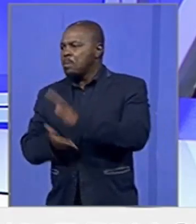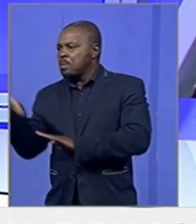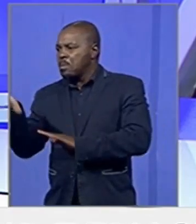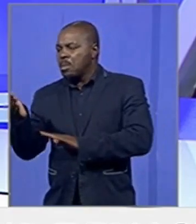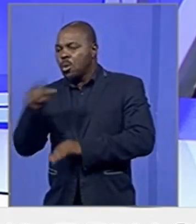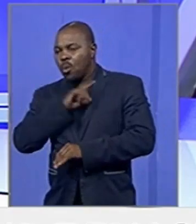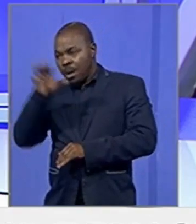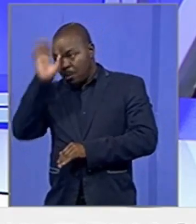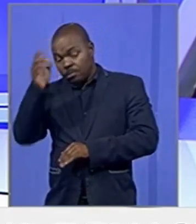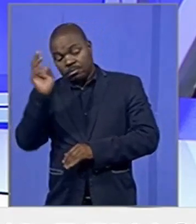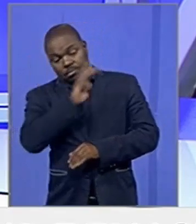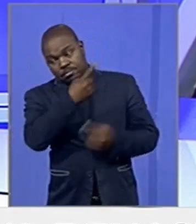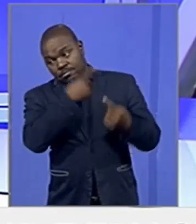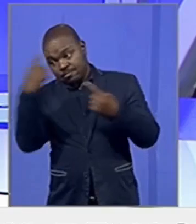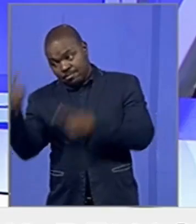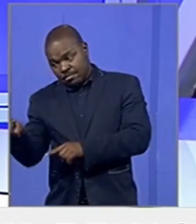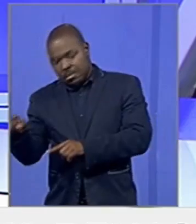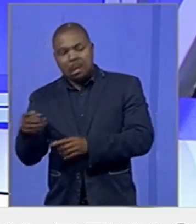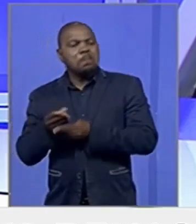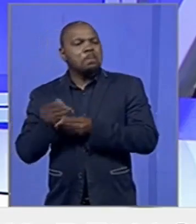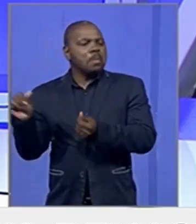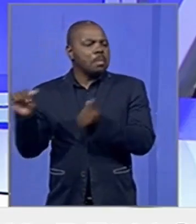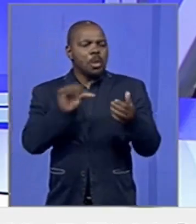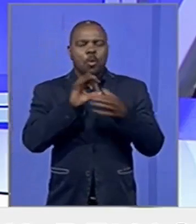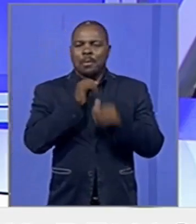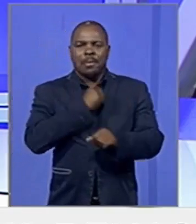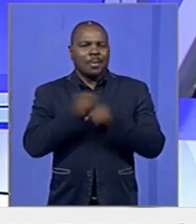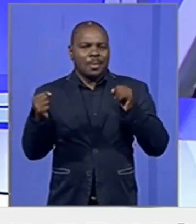le molaele go iponagatša stationeng.